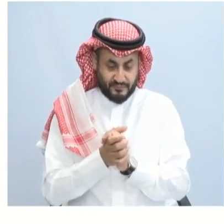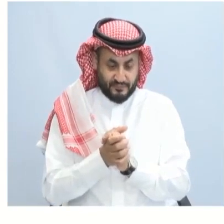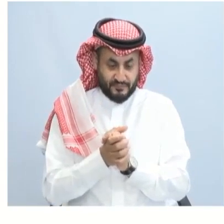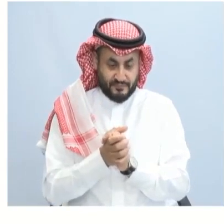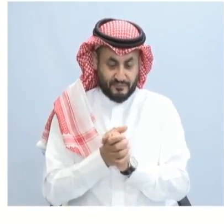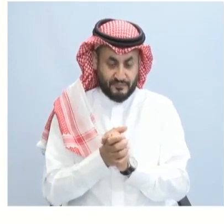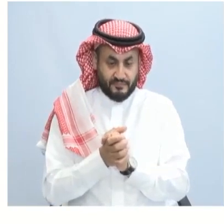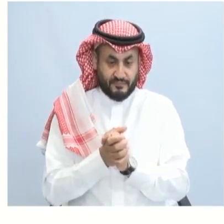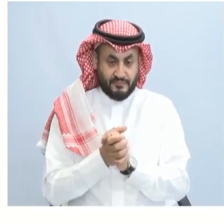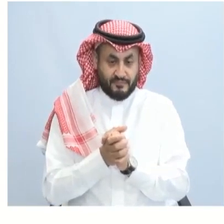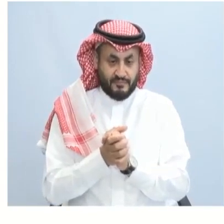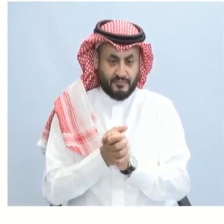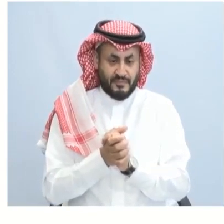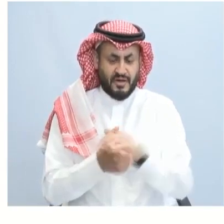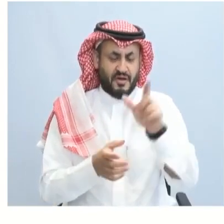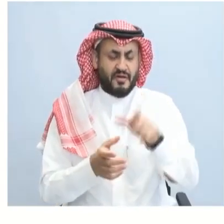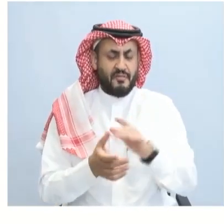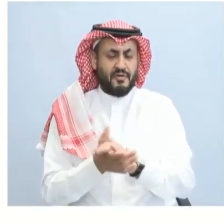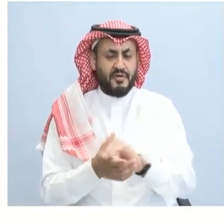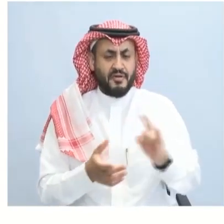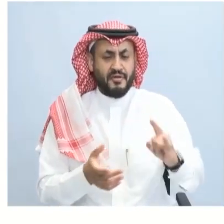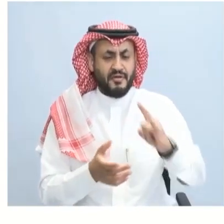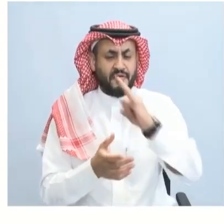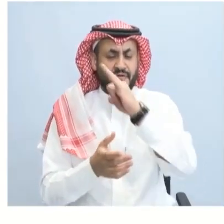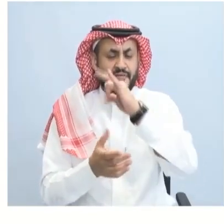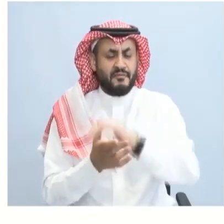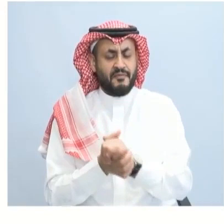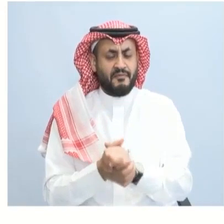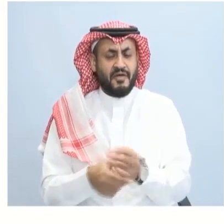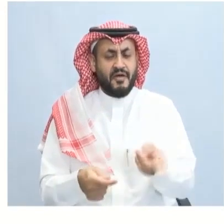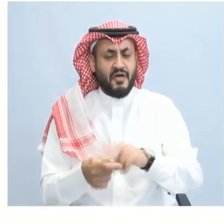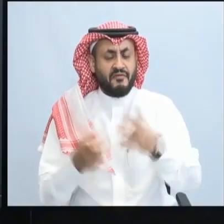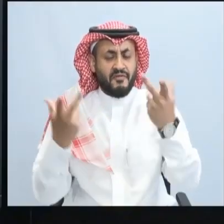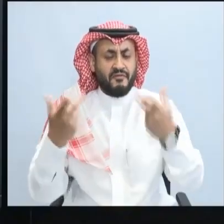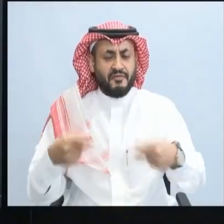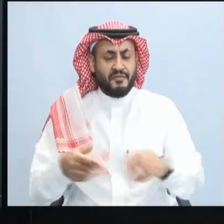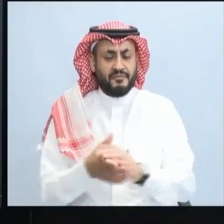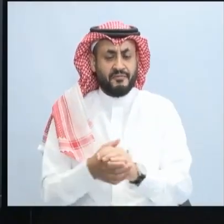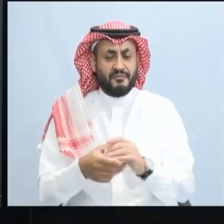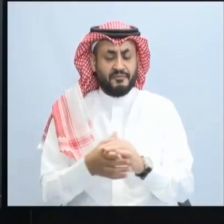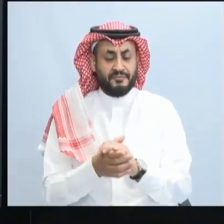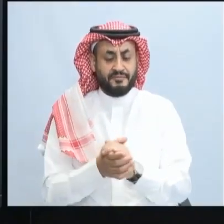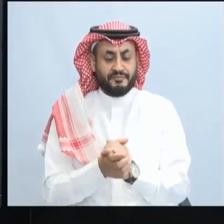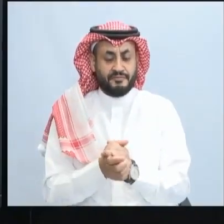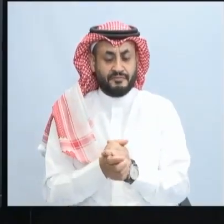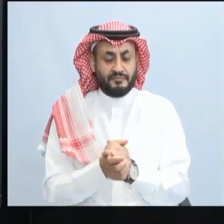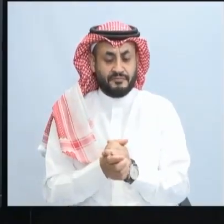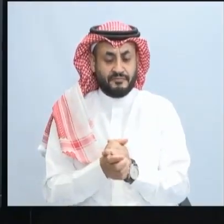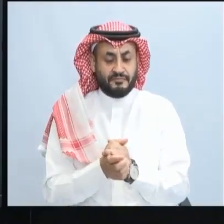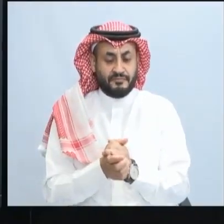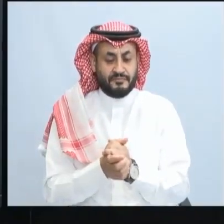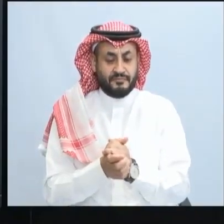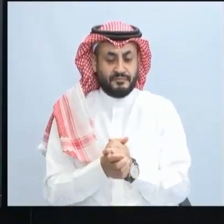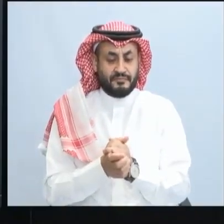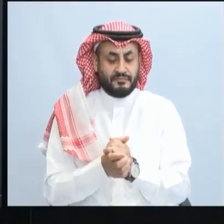Some people like to travel on a vacation for a change. Now here, I want you just to think about this sentence with me. Some